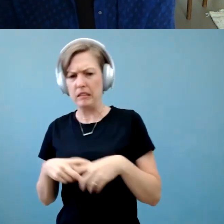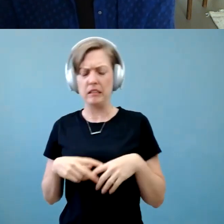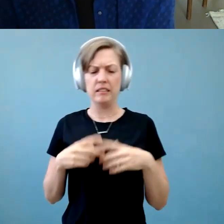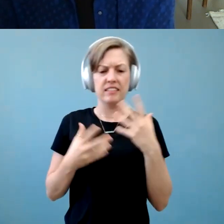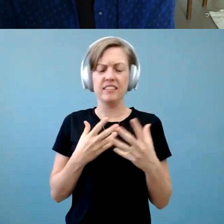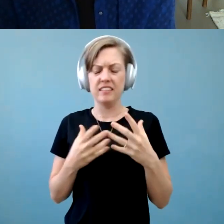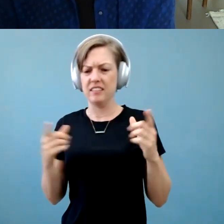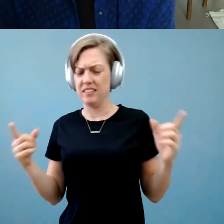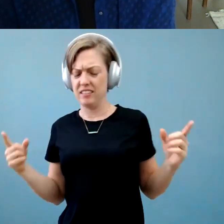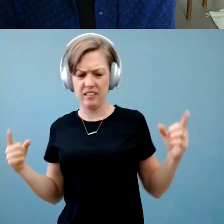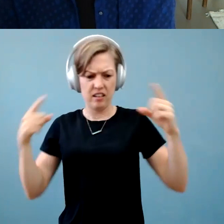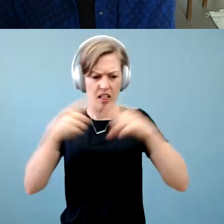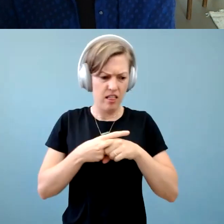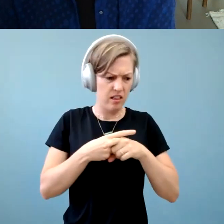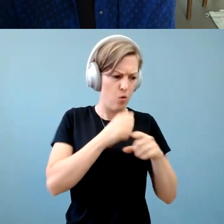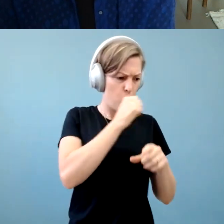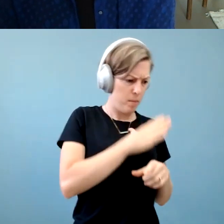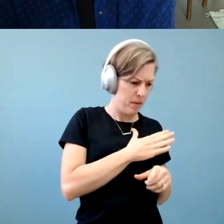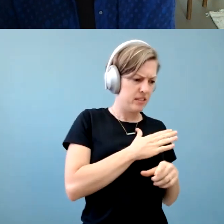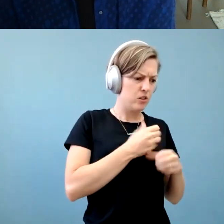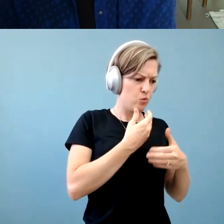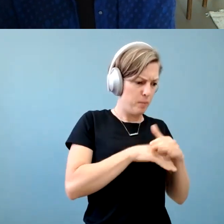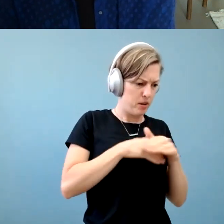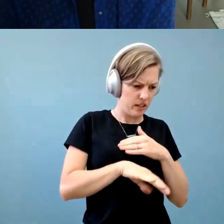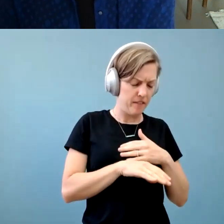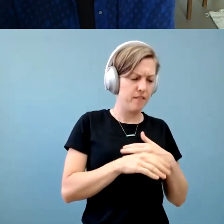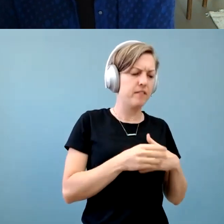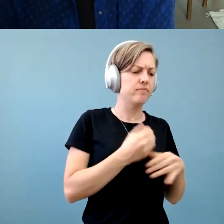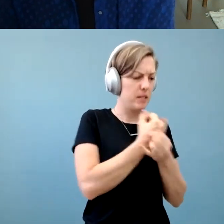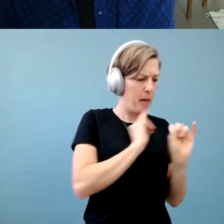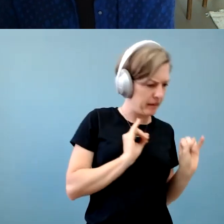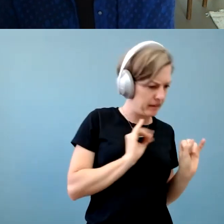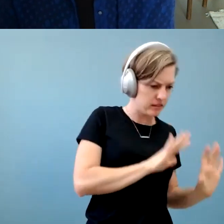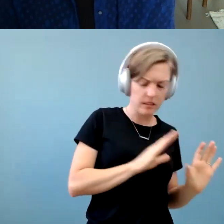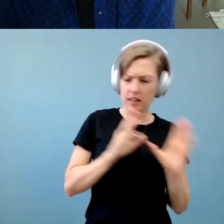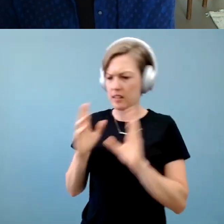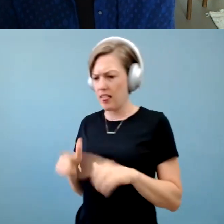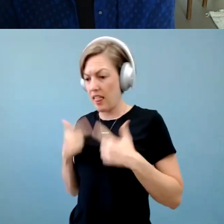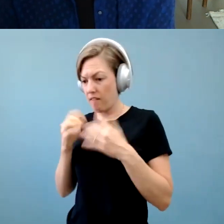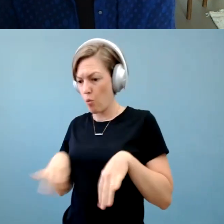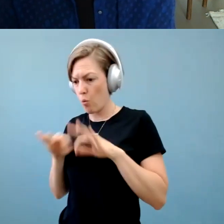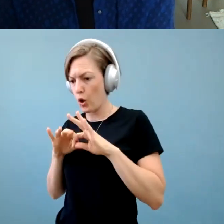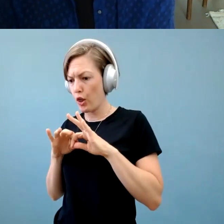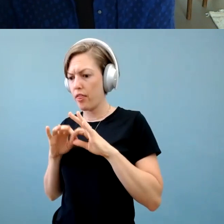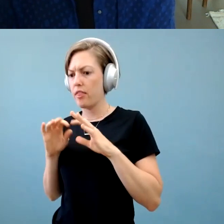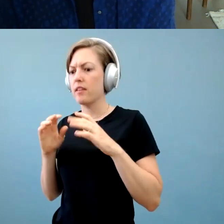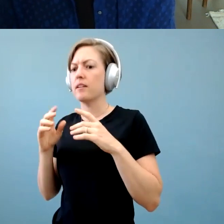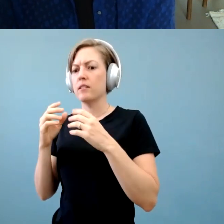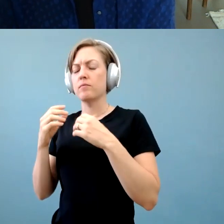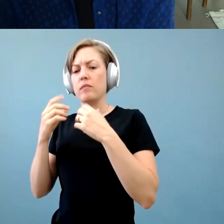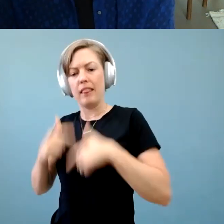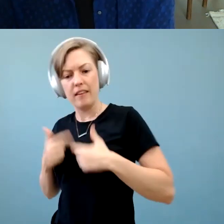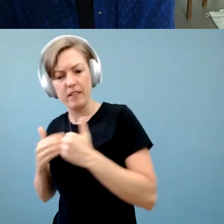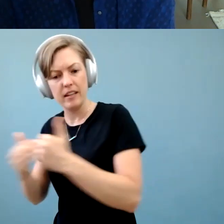course between women's reproductive autonomy and the kind of lives worth living, non-utilitarian, dignity-based